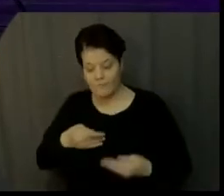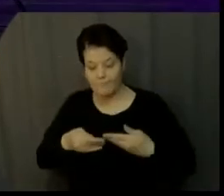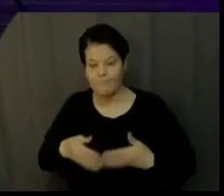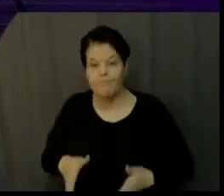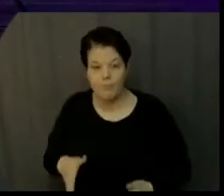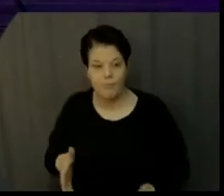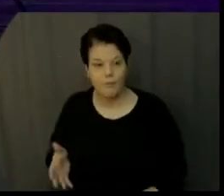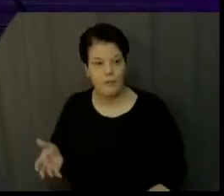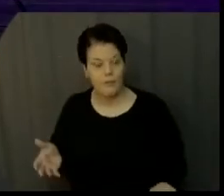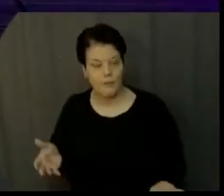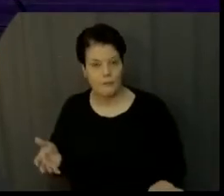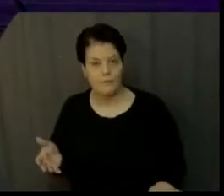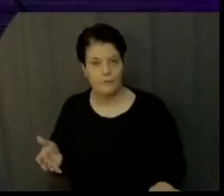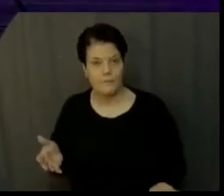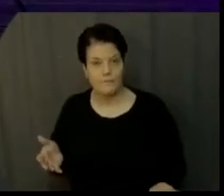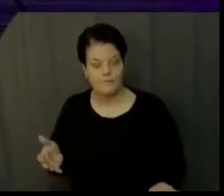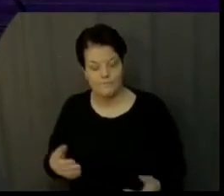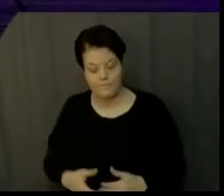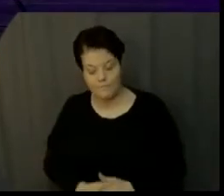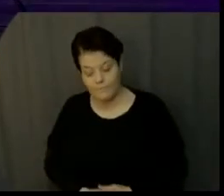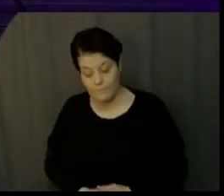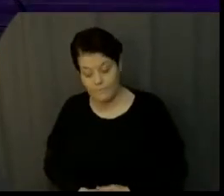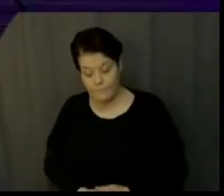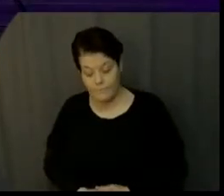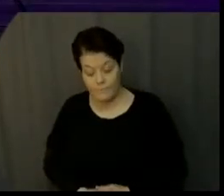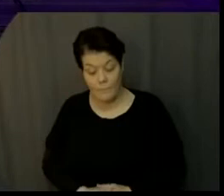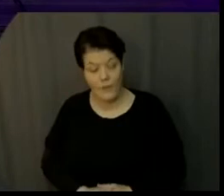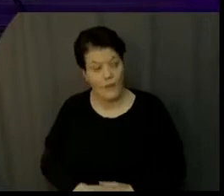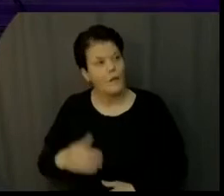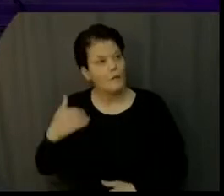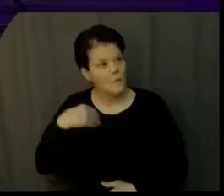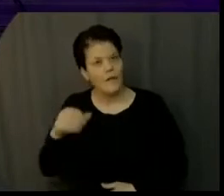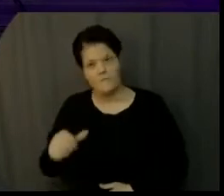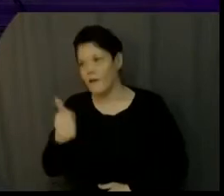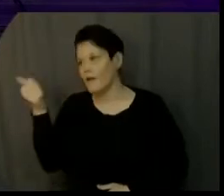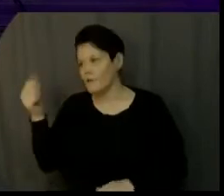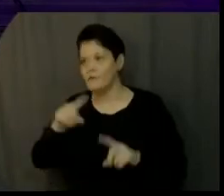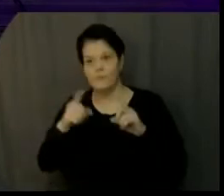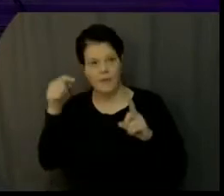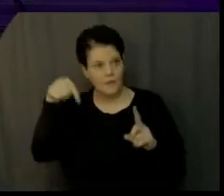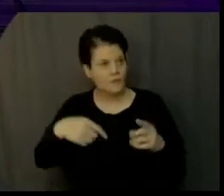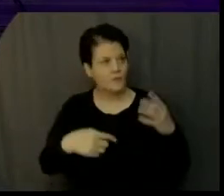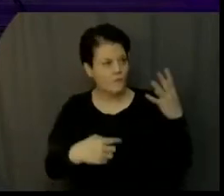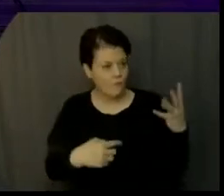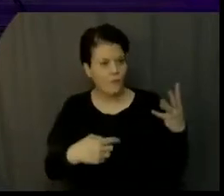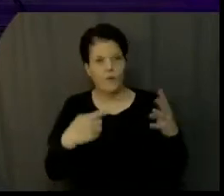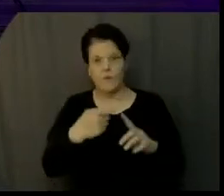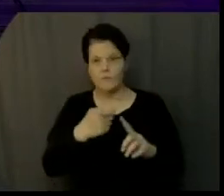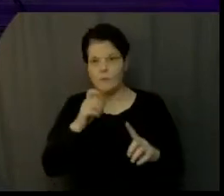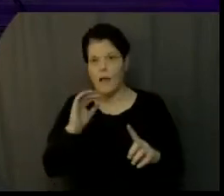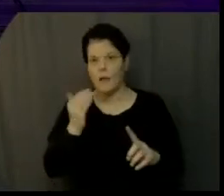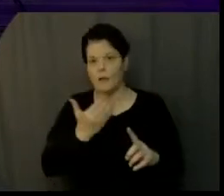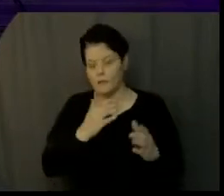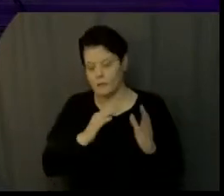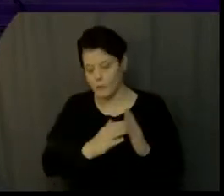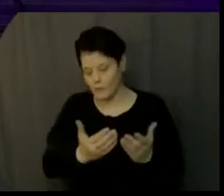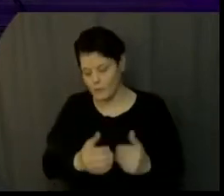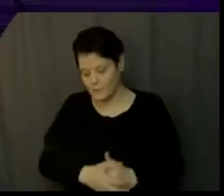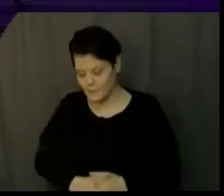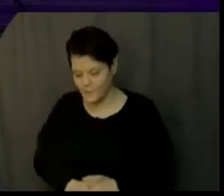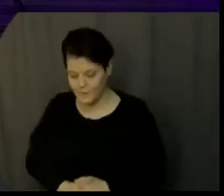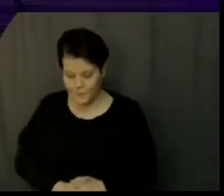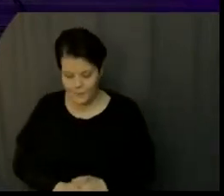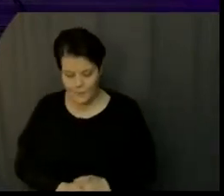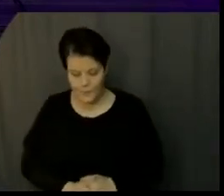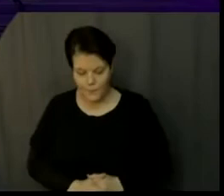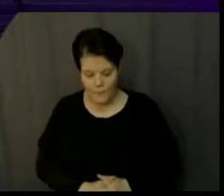there are others, but these are just four that they talked about. I want to talk just briefly and define the word means of grace, this phrase